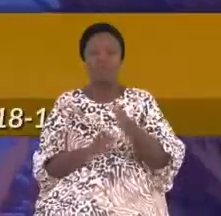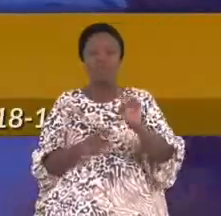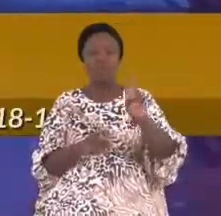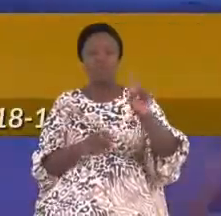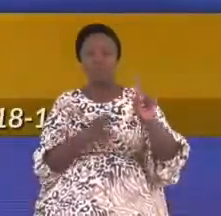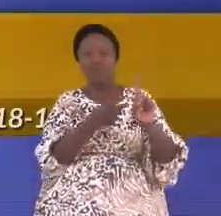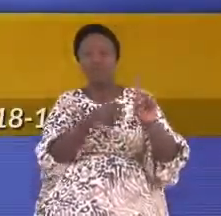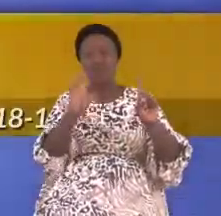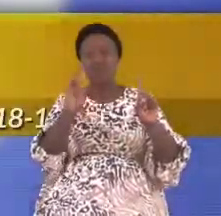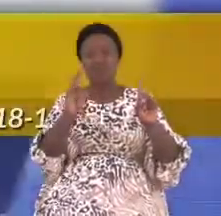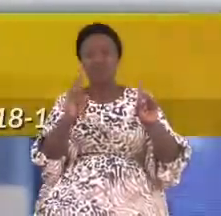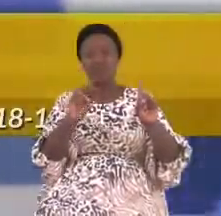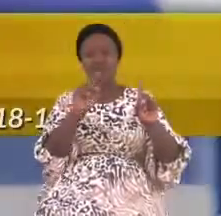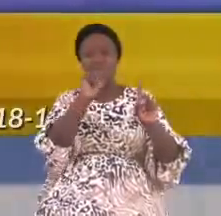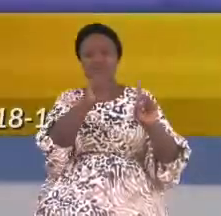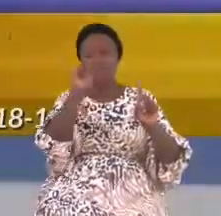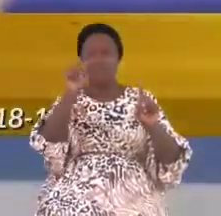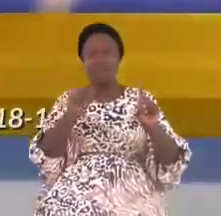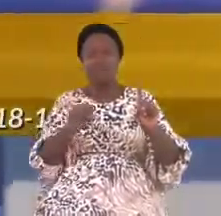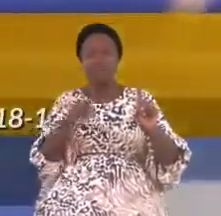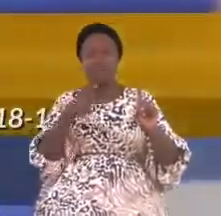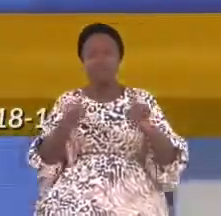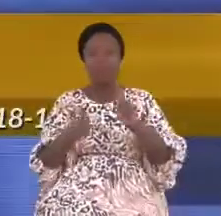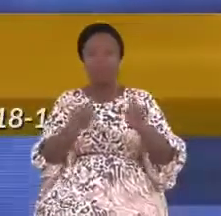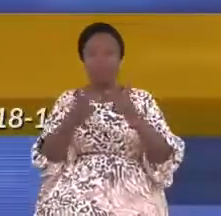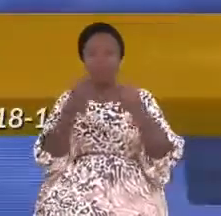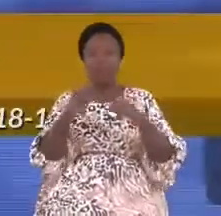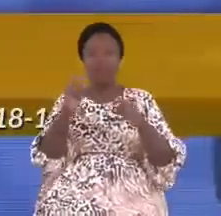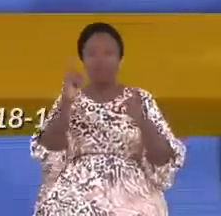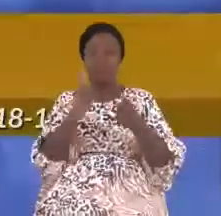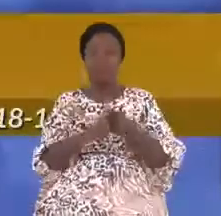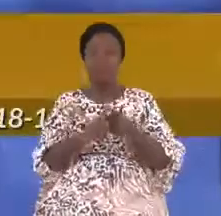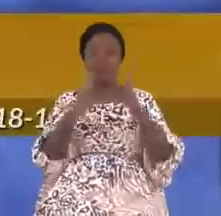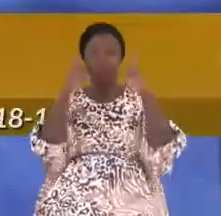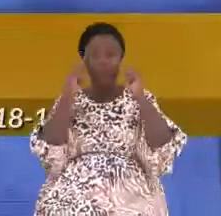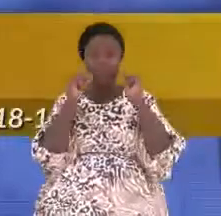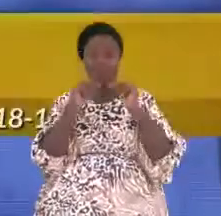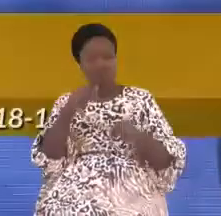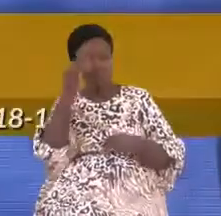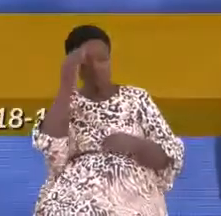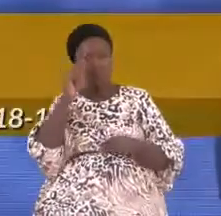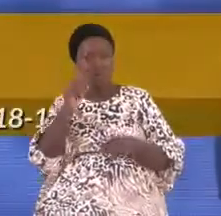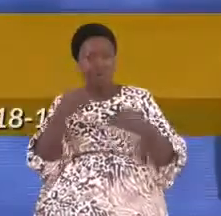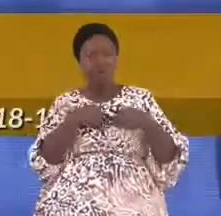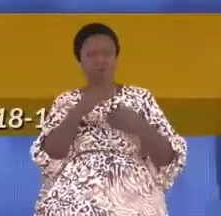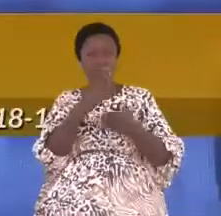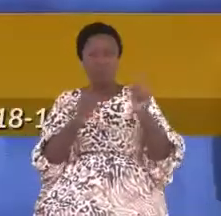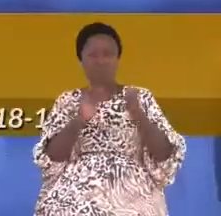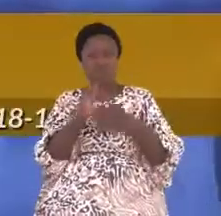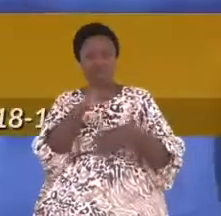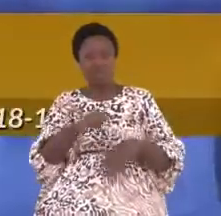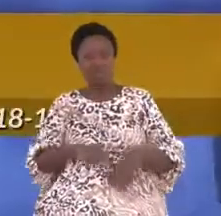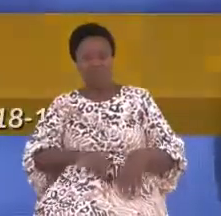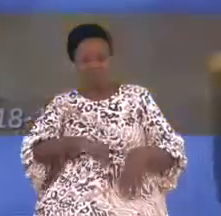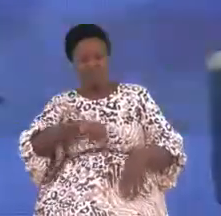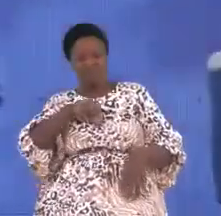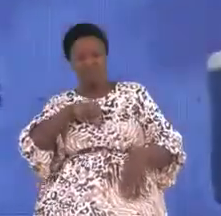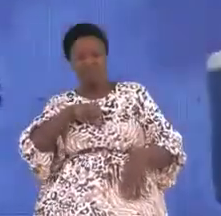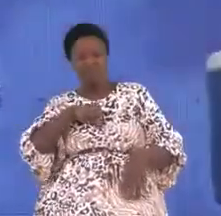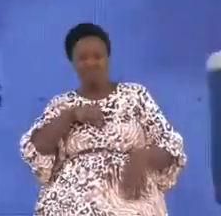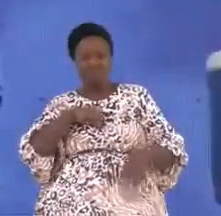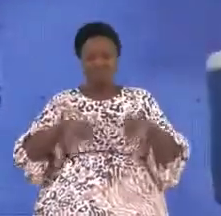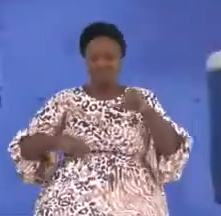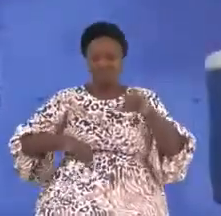came to moses you know there are people who are proud and hoaxy